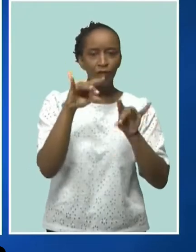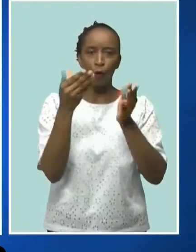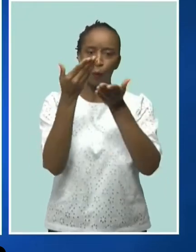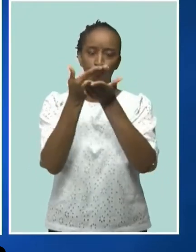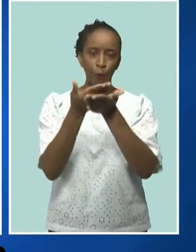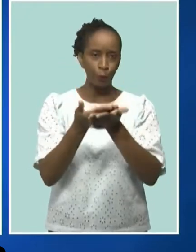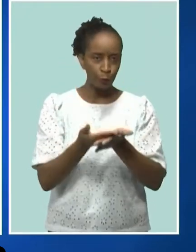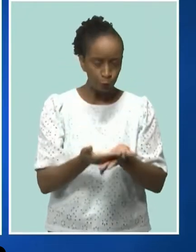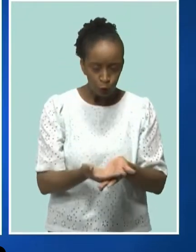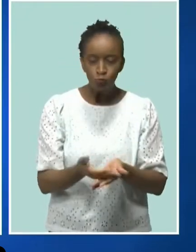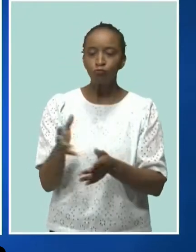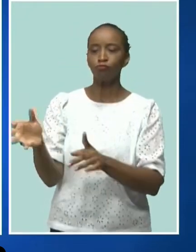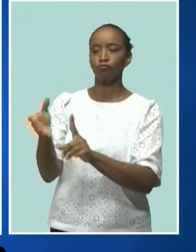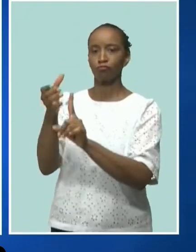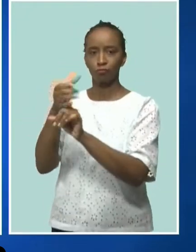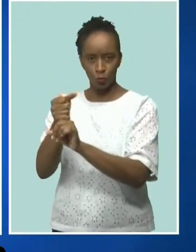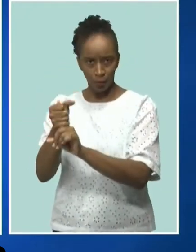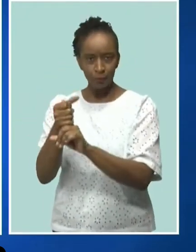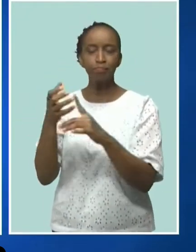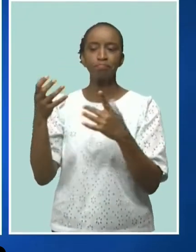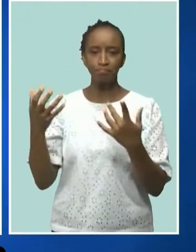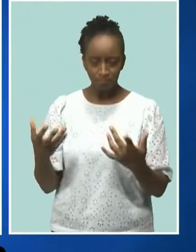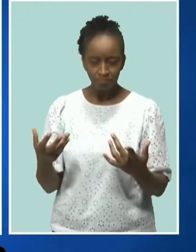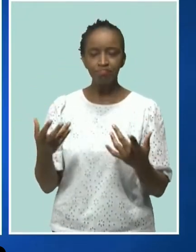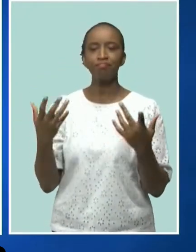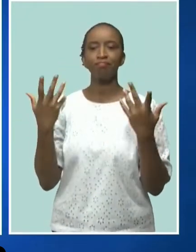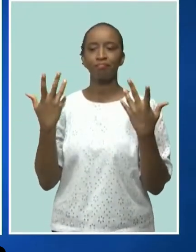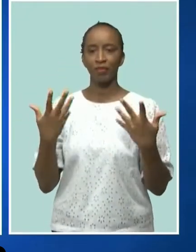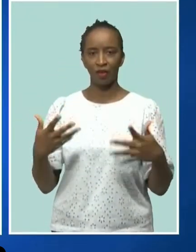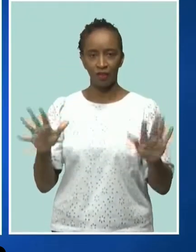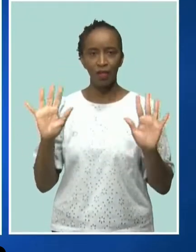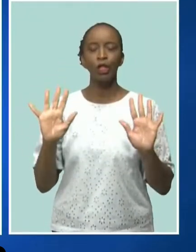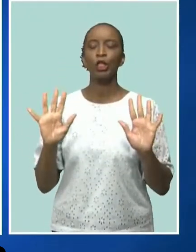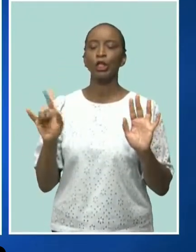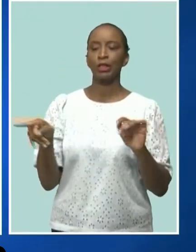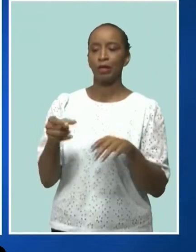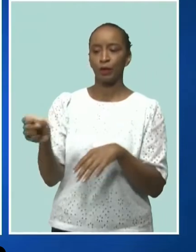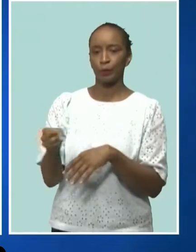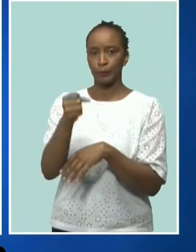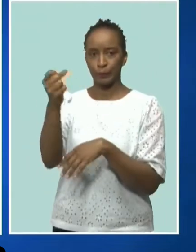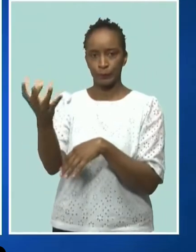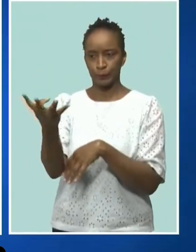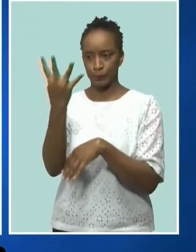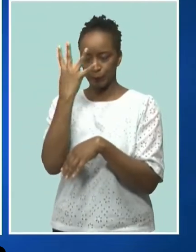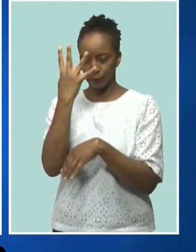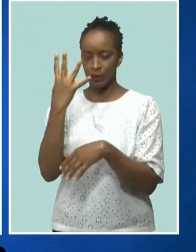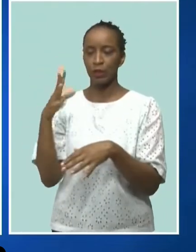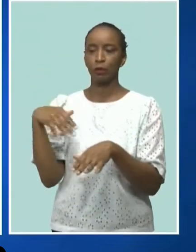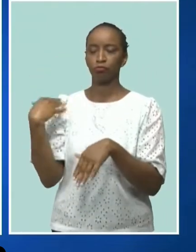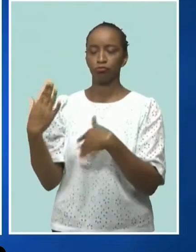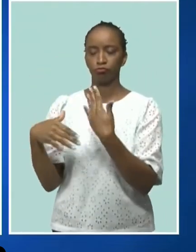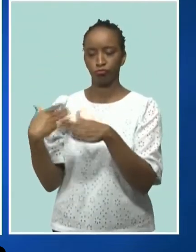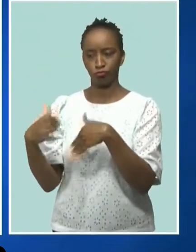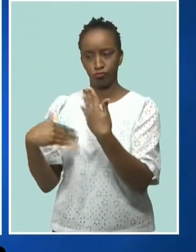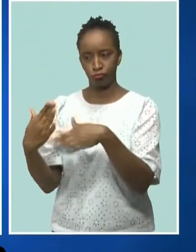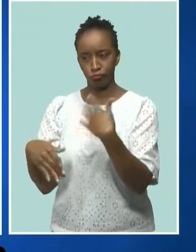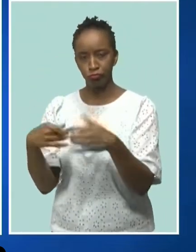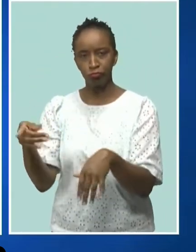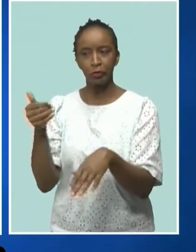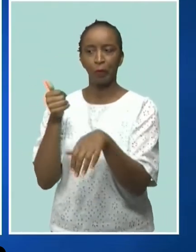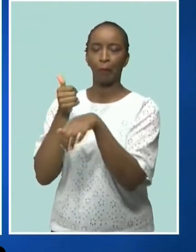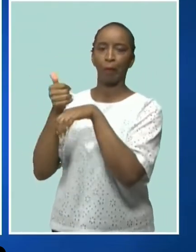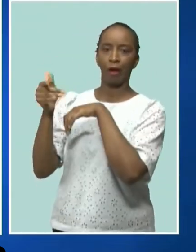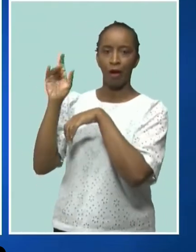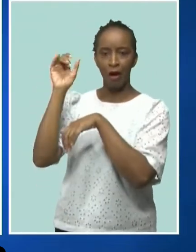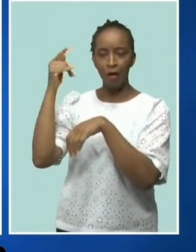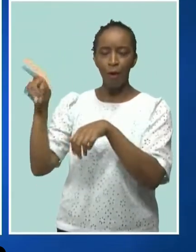not only brings a constitutional motion, the case gets stayed so it can never get tried, and on top of that, your taxpayers' dollars got to go